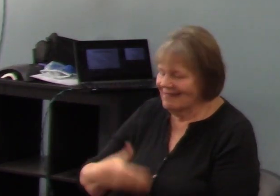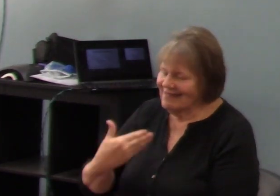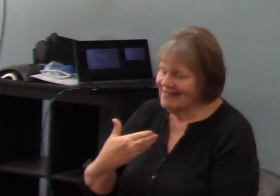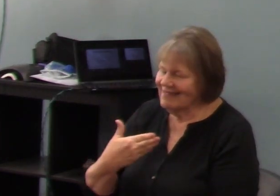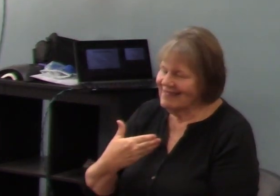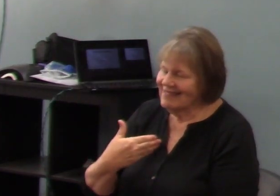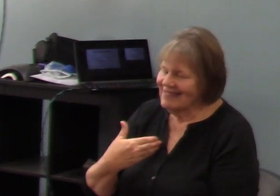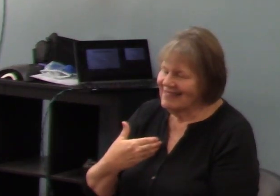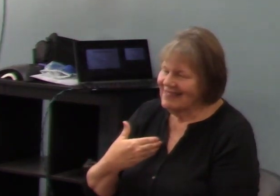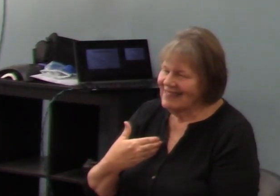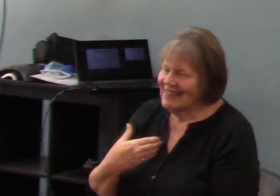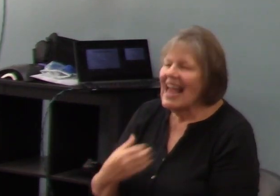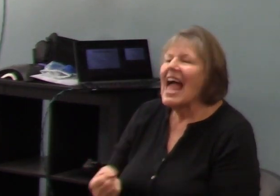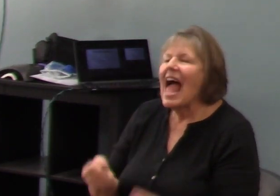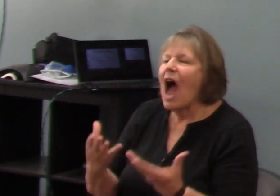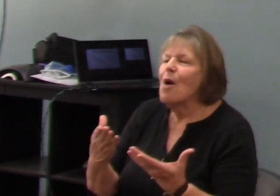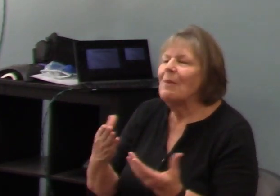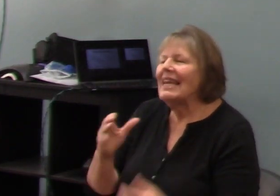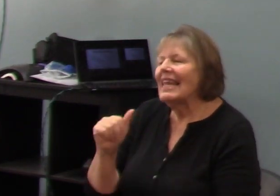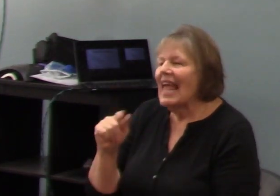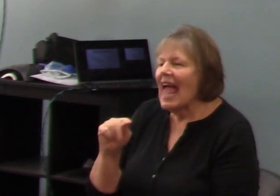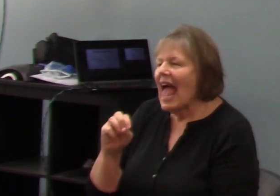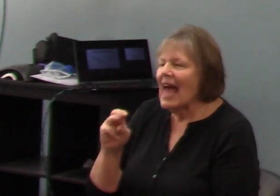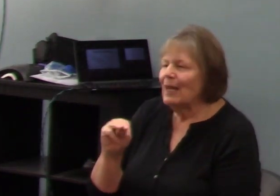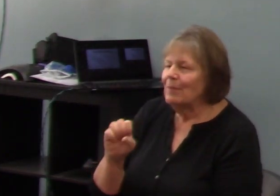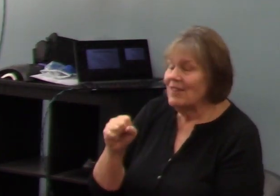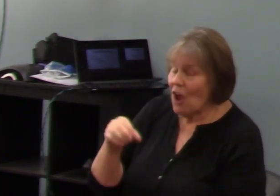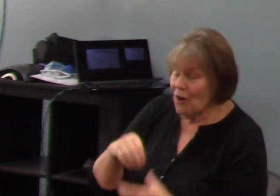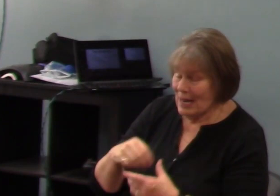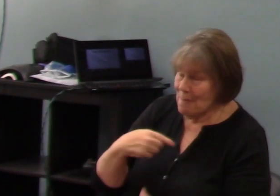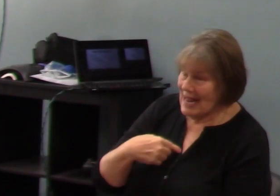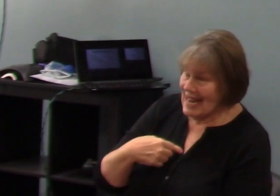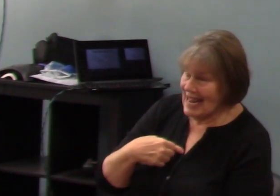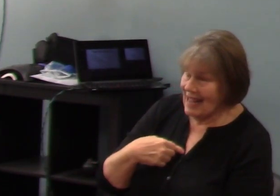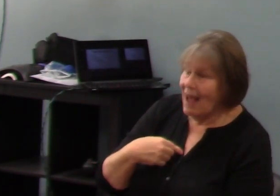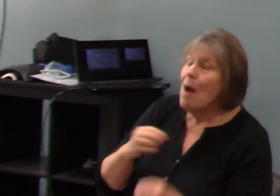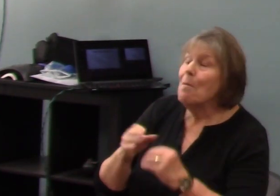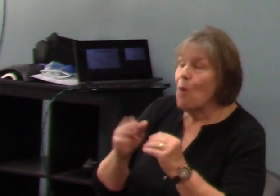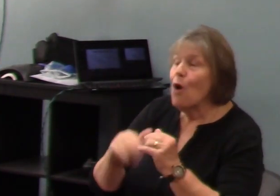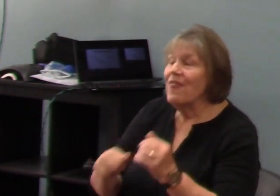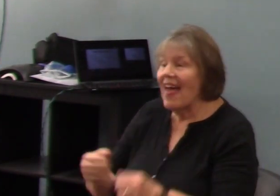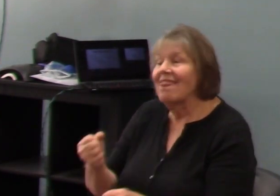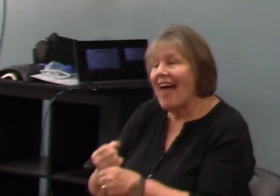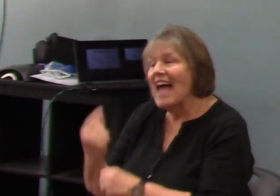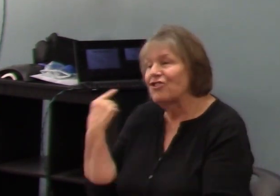I think I asked you that last year. How many atoms are in me? And the answer is more than last year.